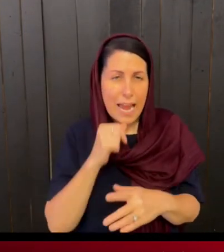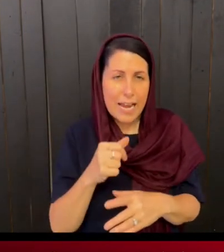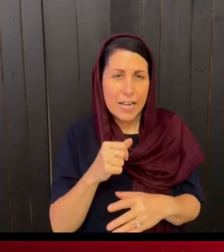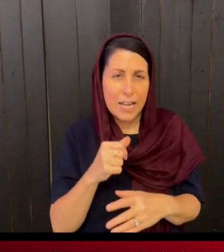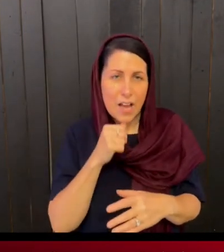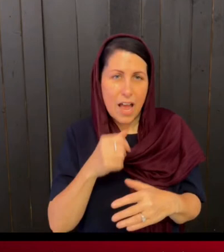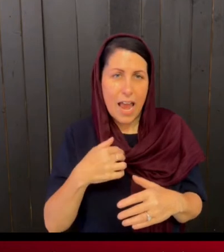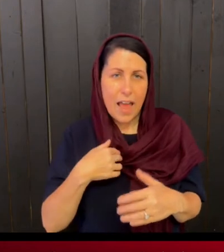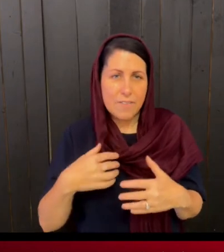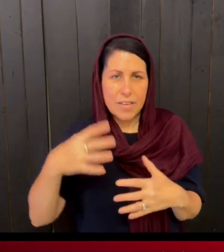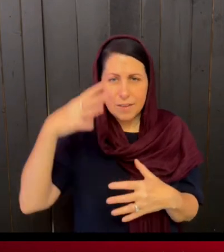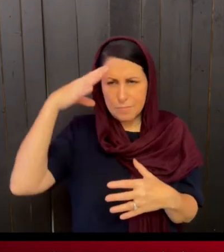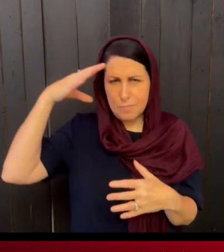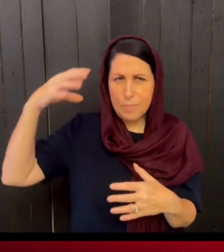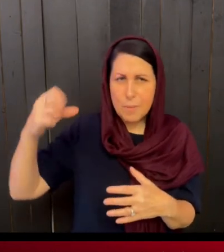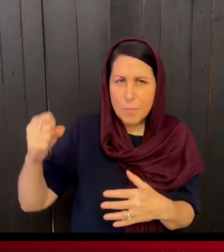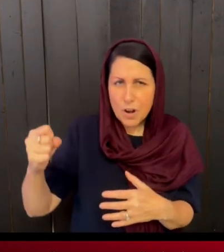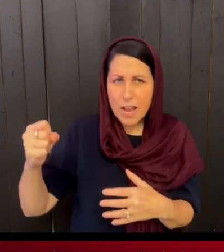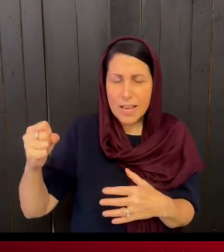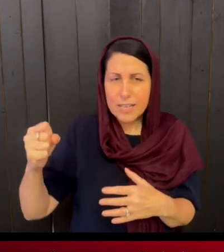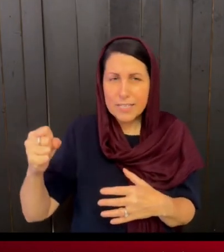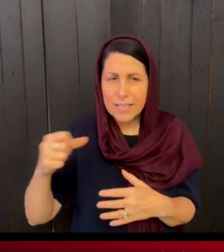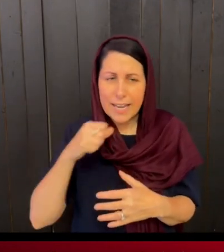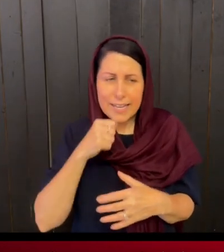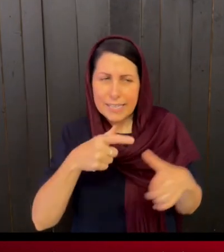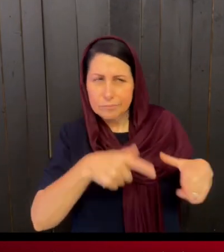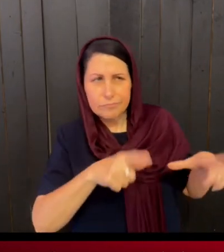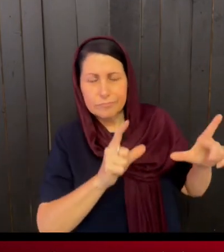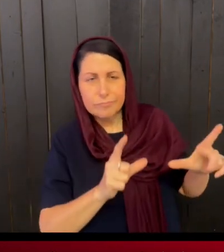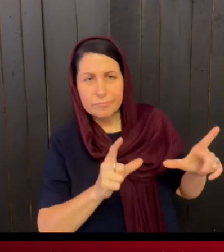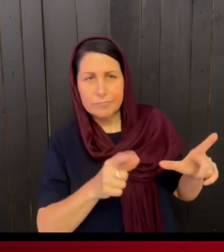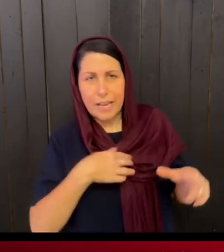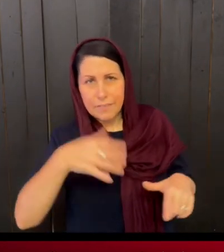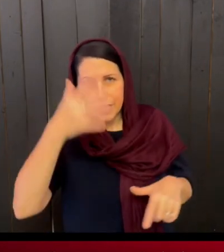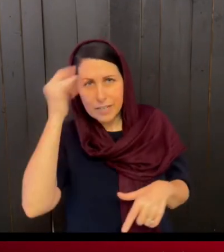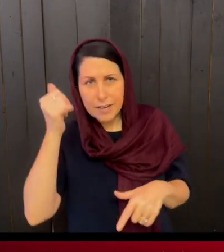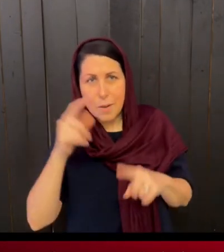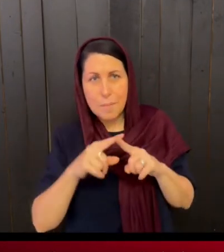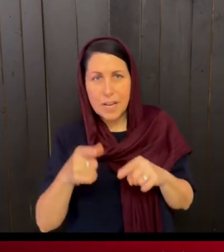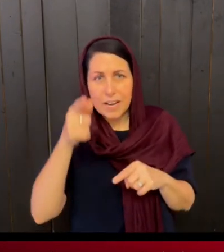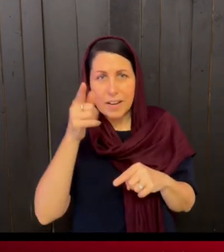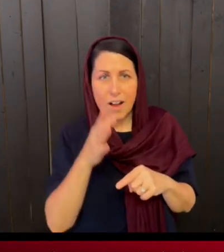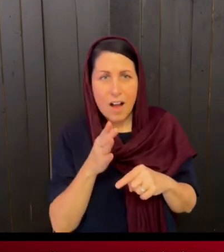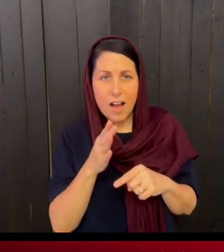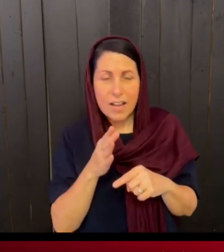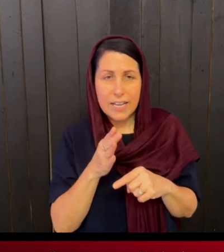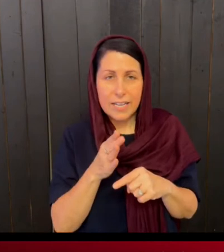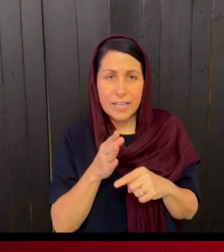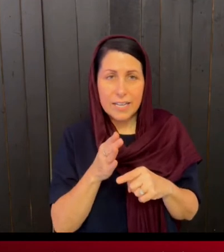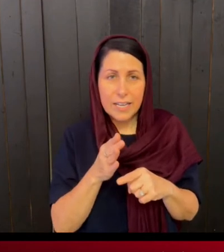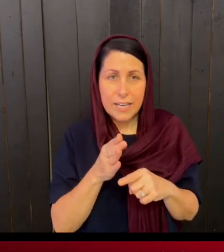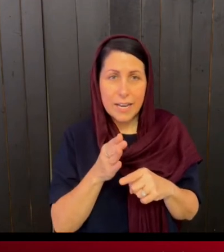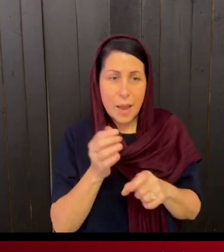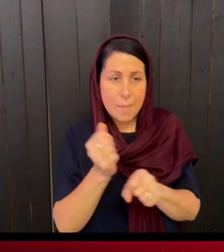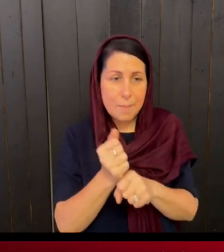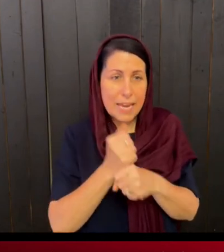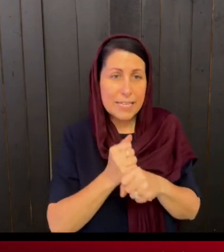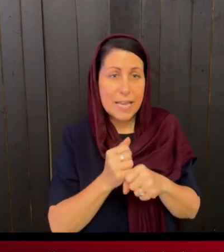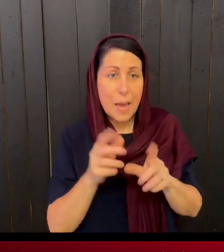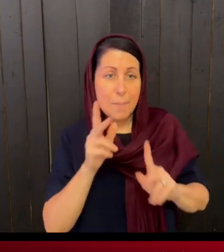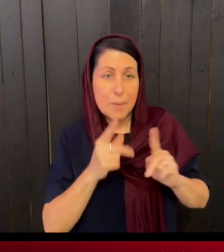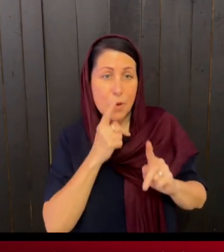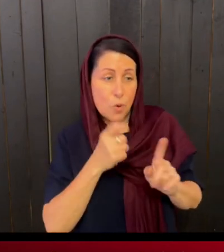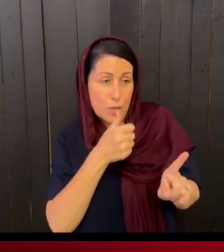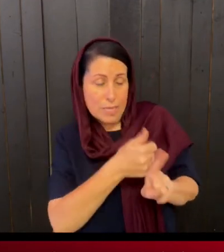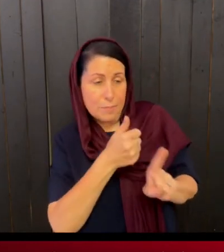are, and I didn't put them on the screen, but God lifts up the humble. He lifts up the humble. He resists the